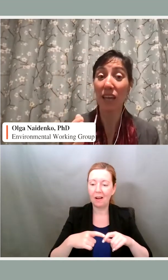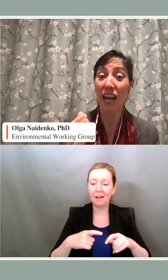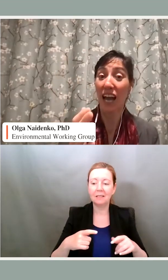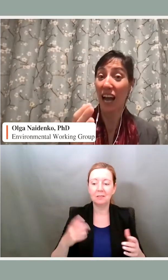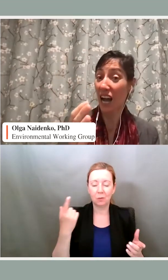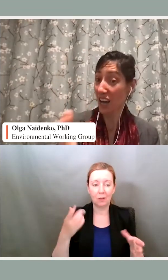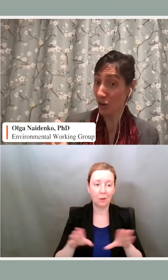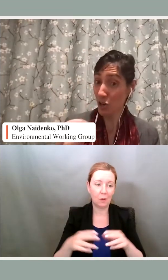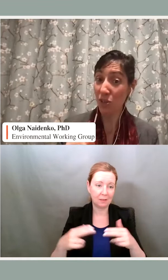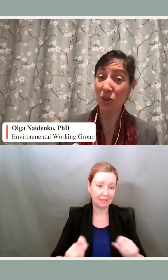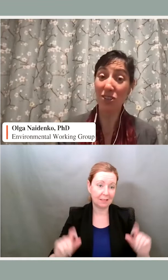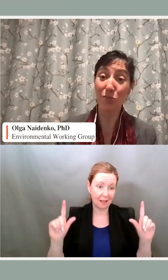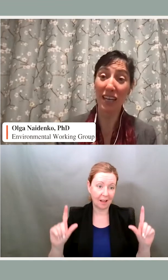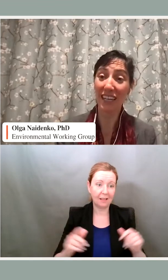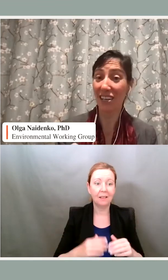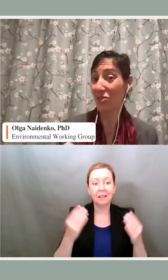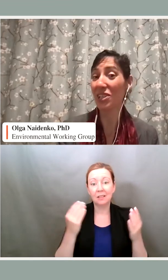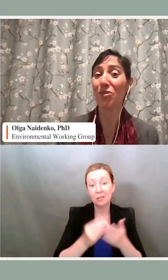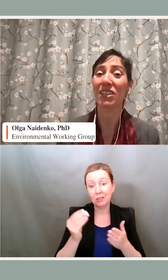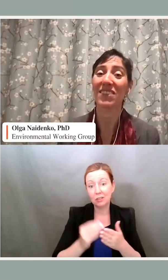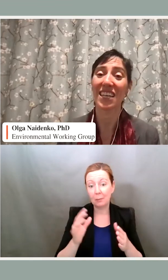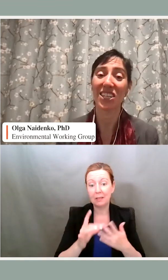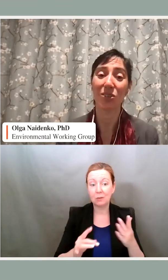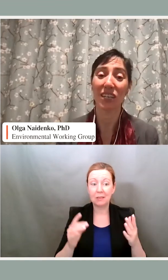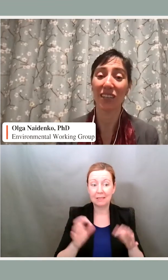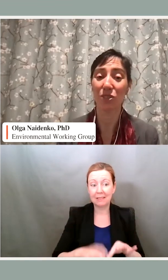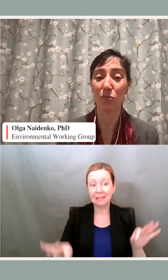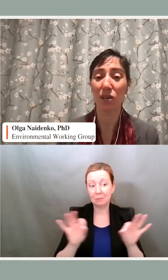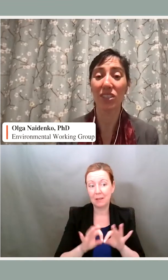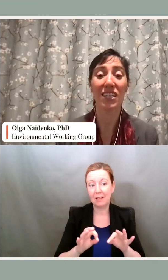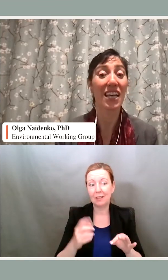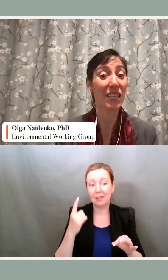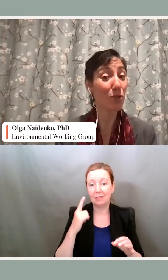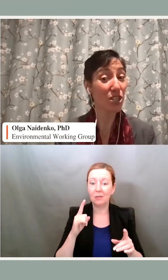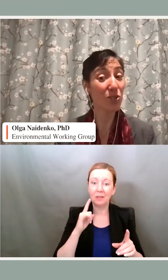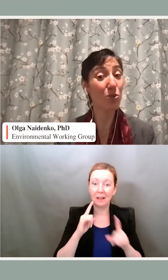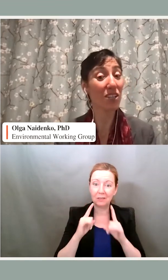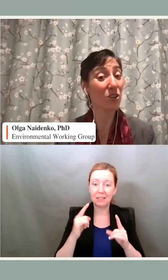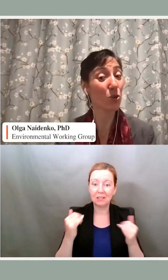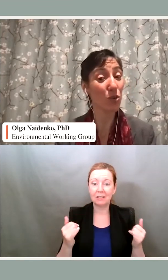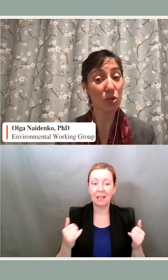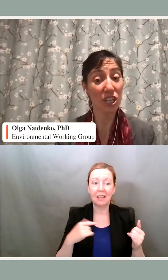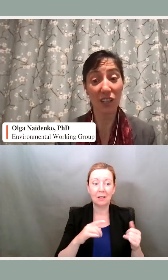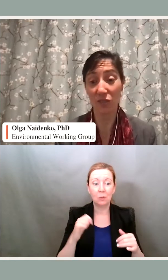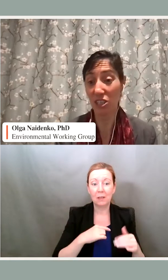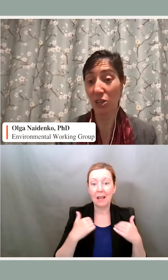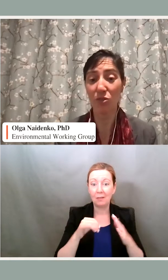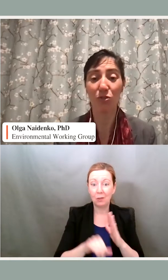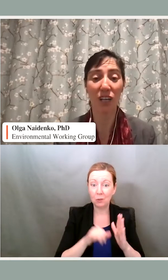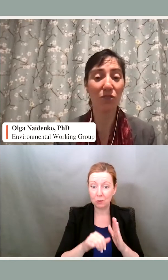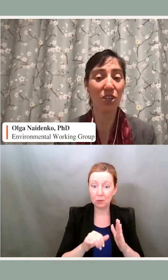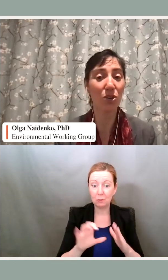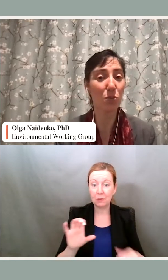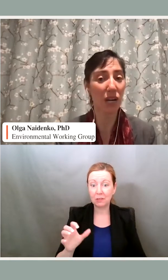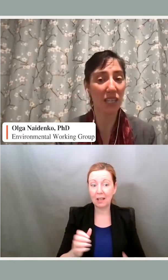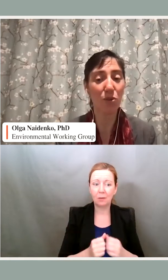slide. Our shopping choices matter. All our conversation tonight was about this. AWG also has a YouTube channel with lots of